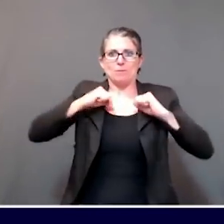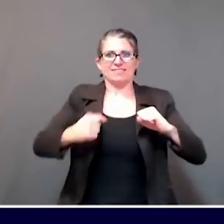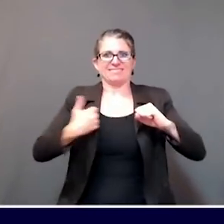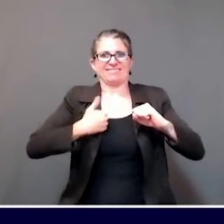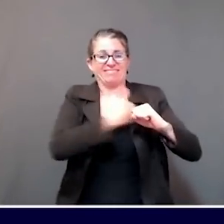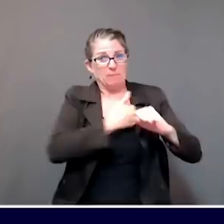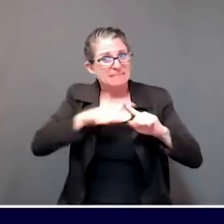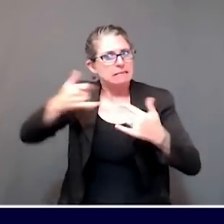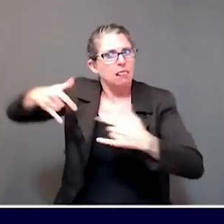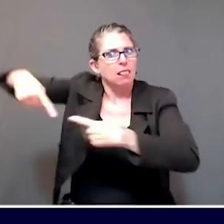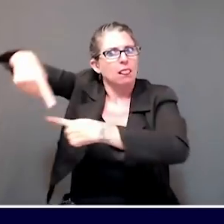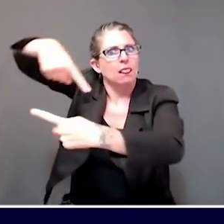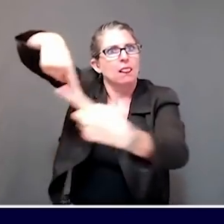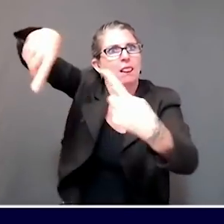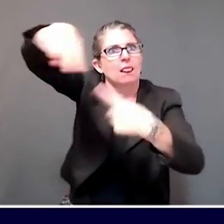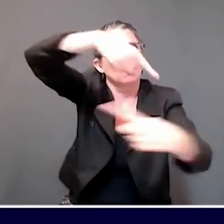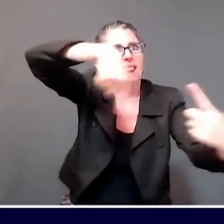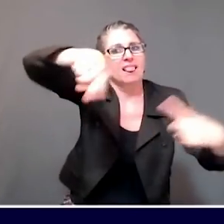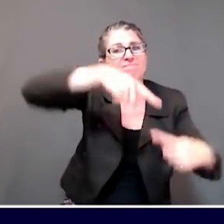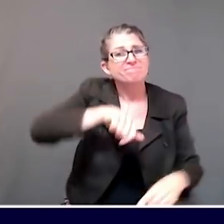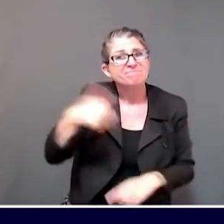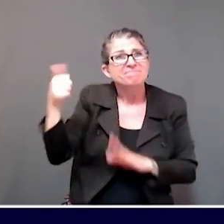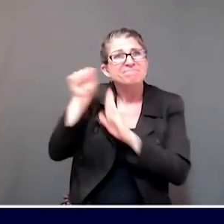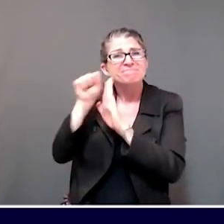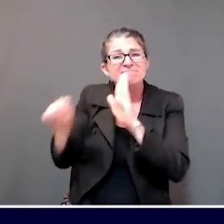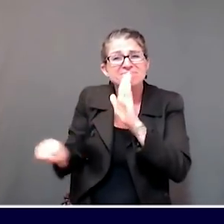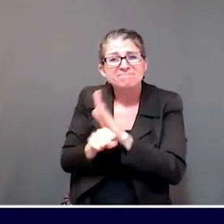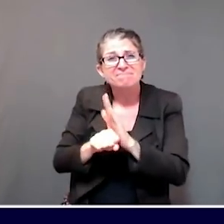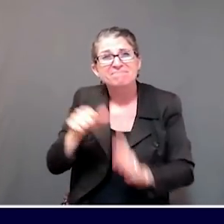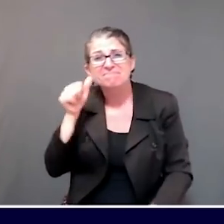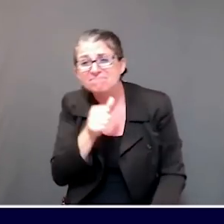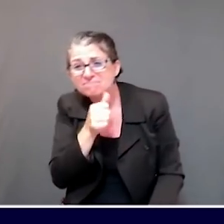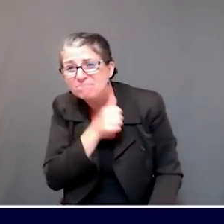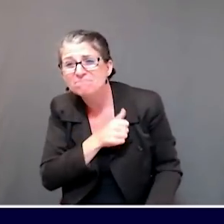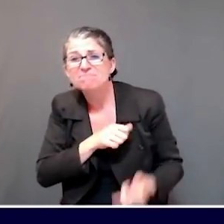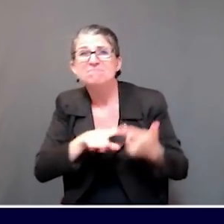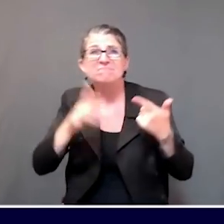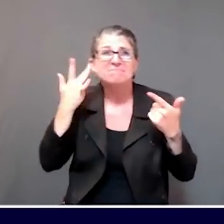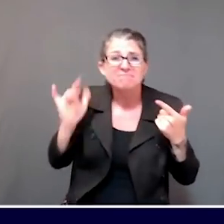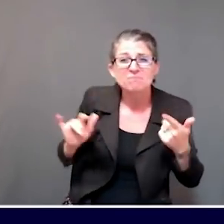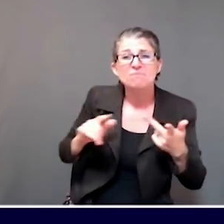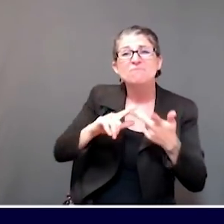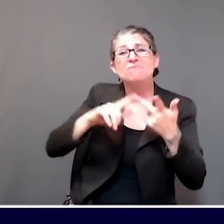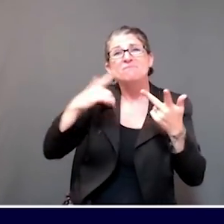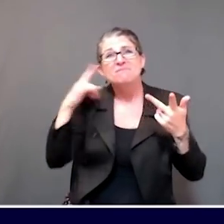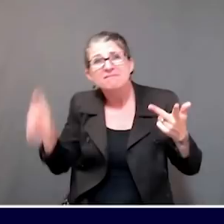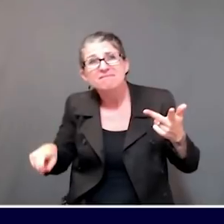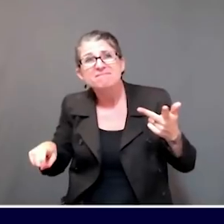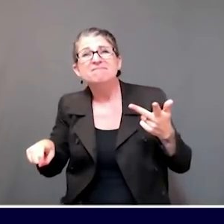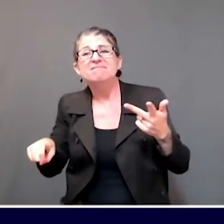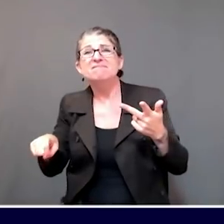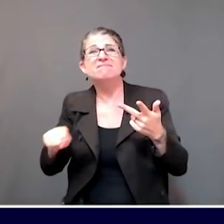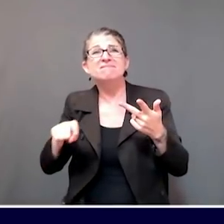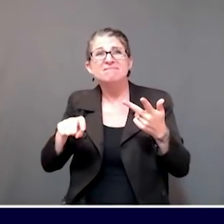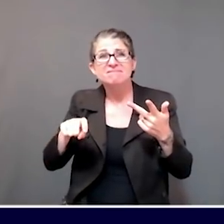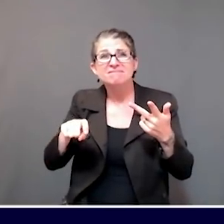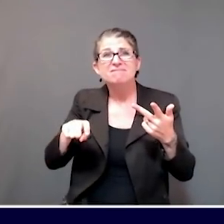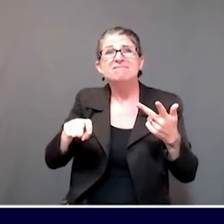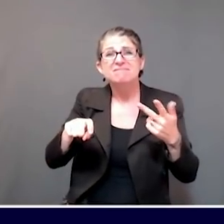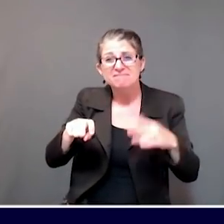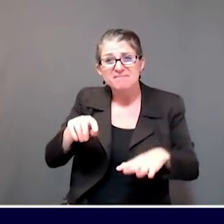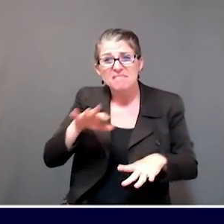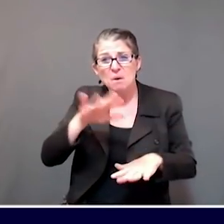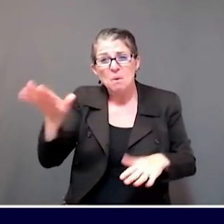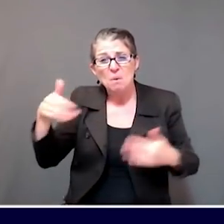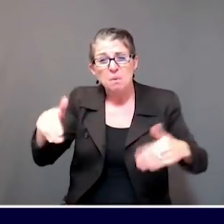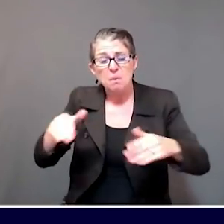Arizona this week and California, Texas and Florida, cases in those states are surging in record numbers.